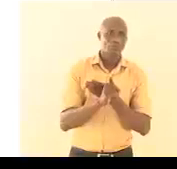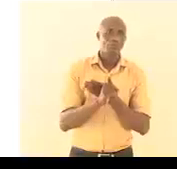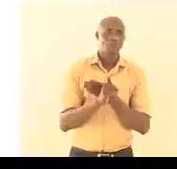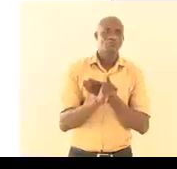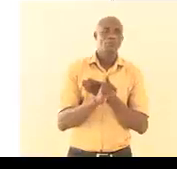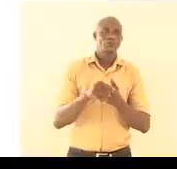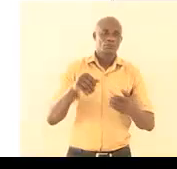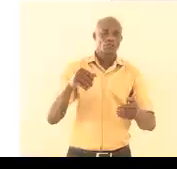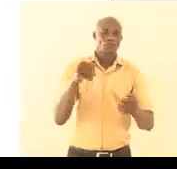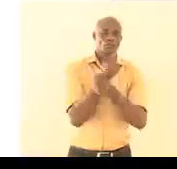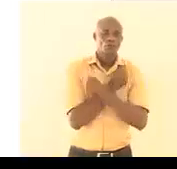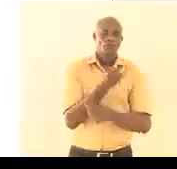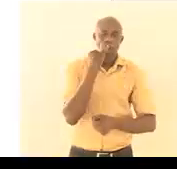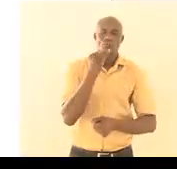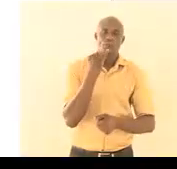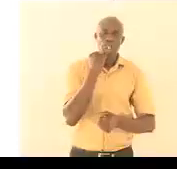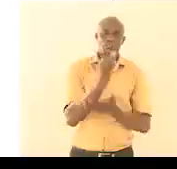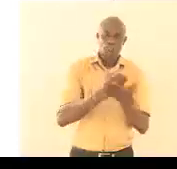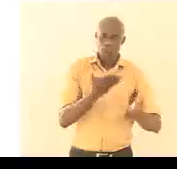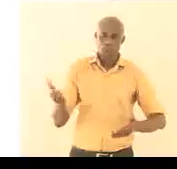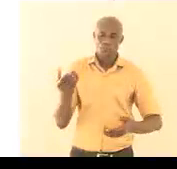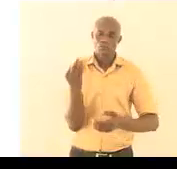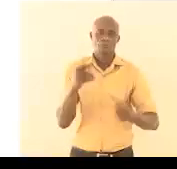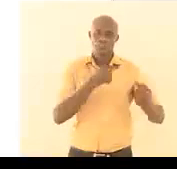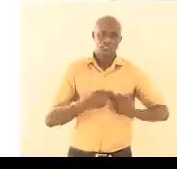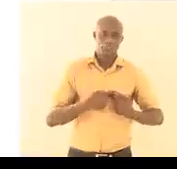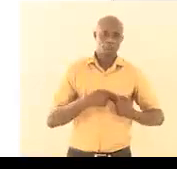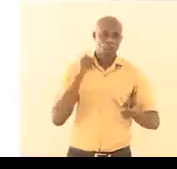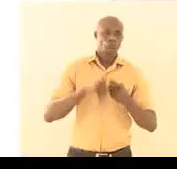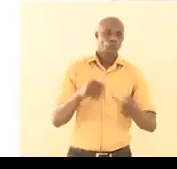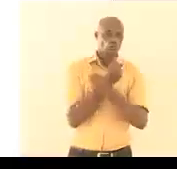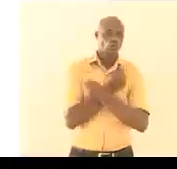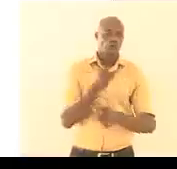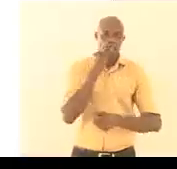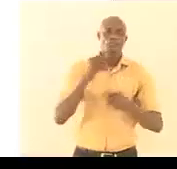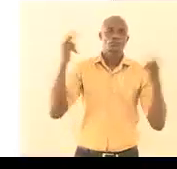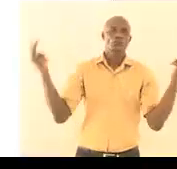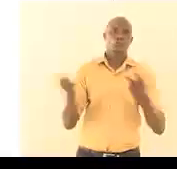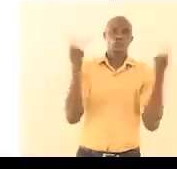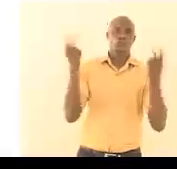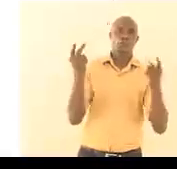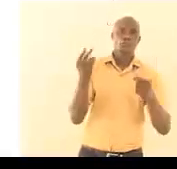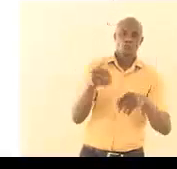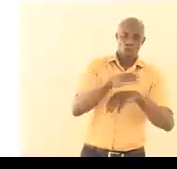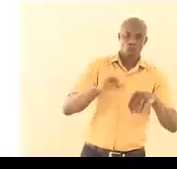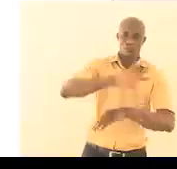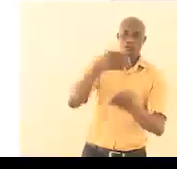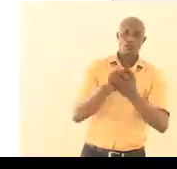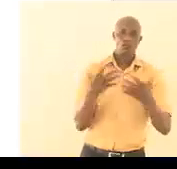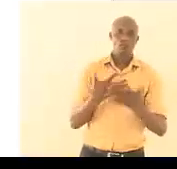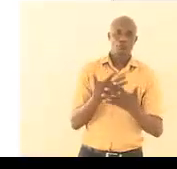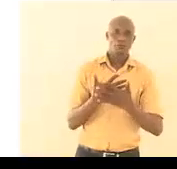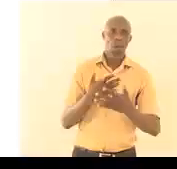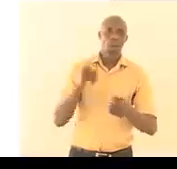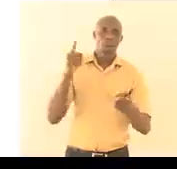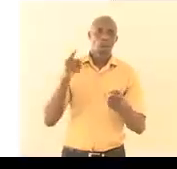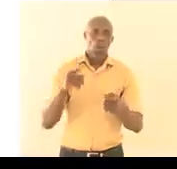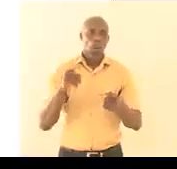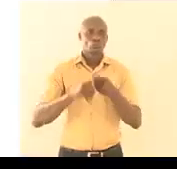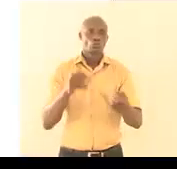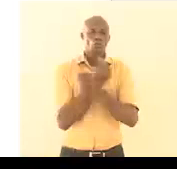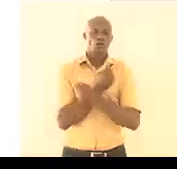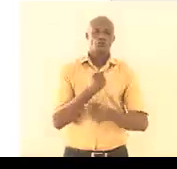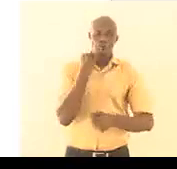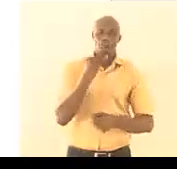is something of the heart. To love is to triumph over all fear. To love is to do something